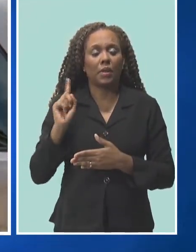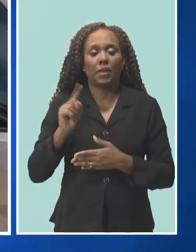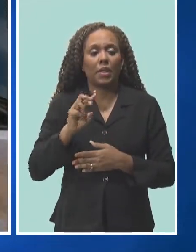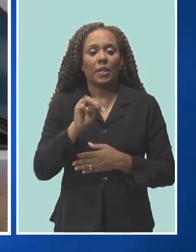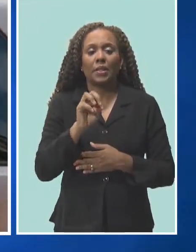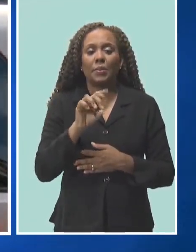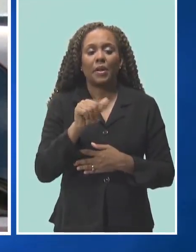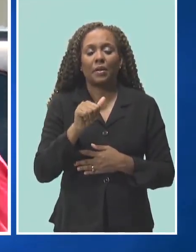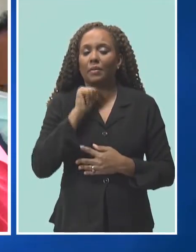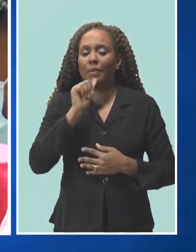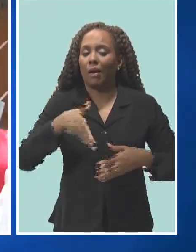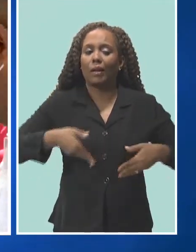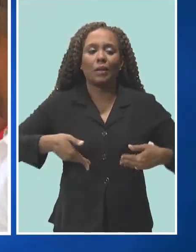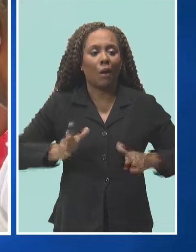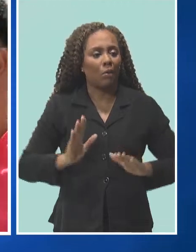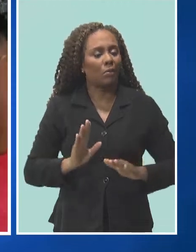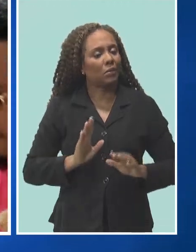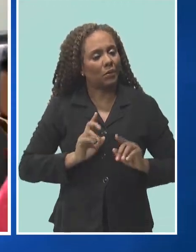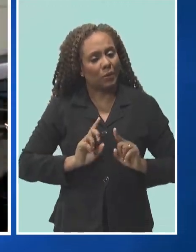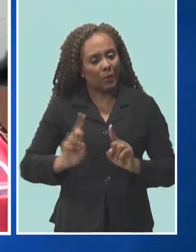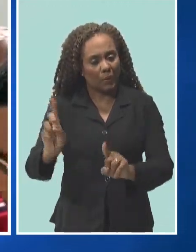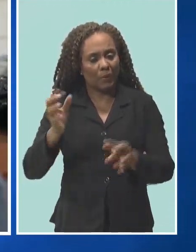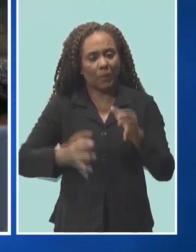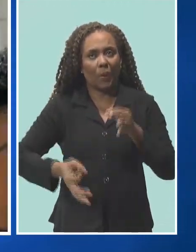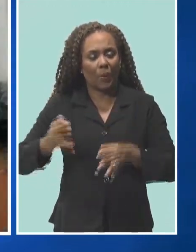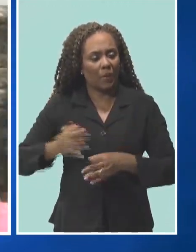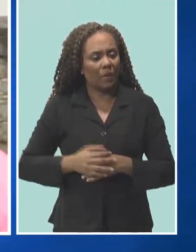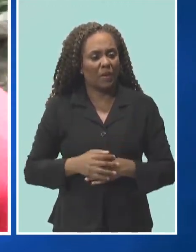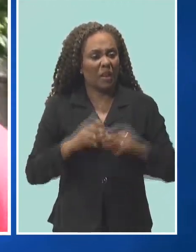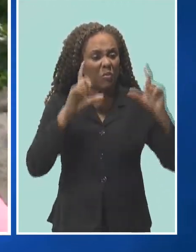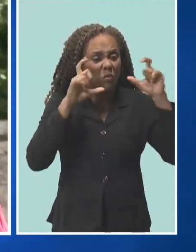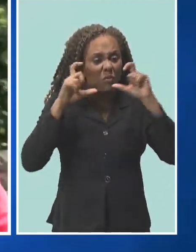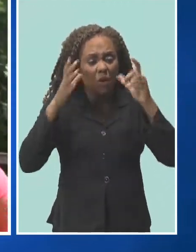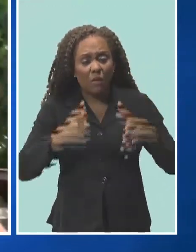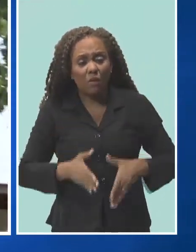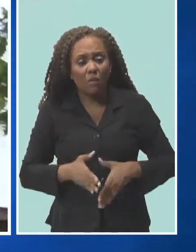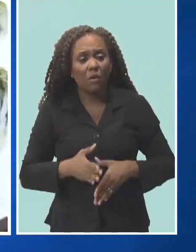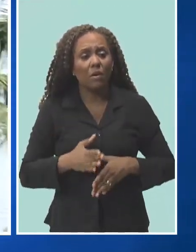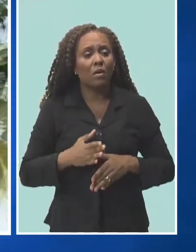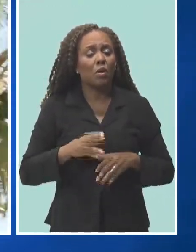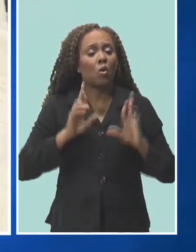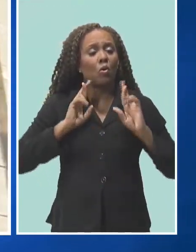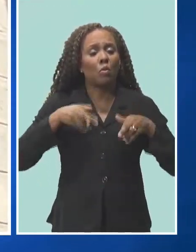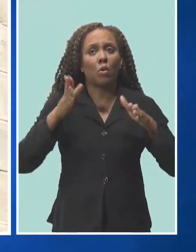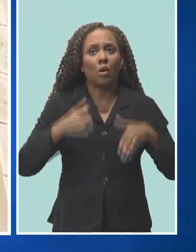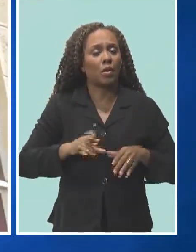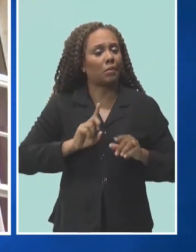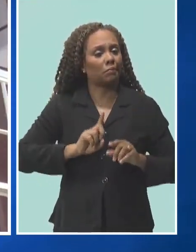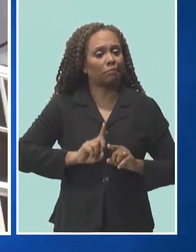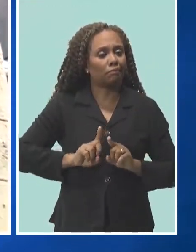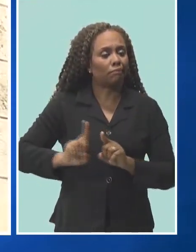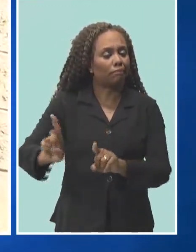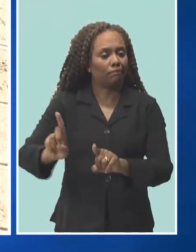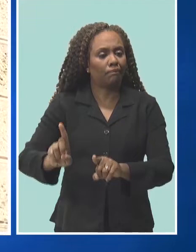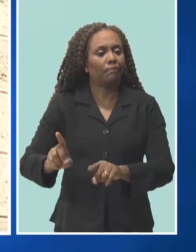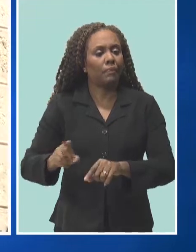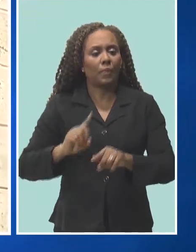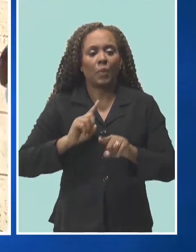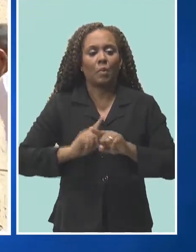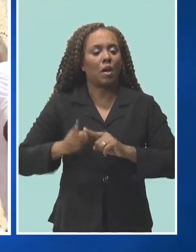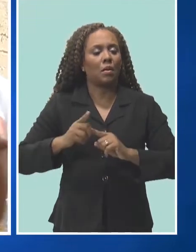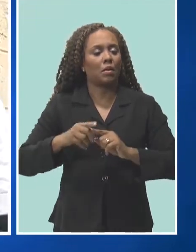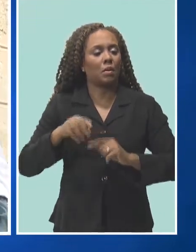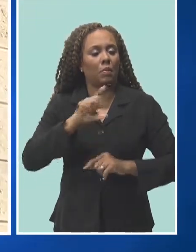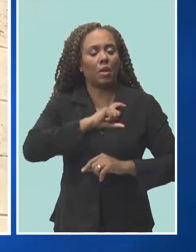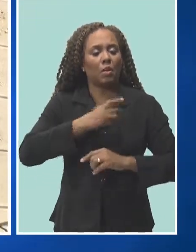Joseph, has expressed deep concern that reporters and photographers who went to the District A Magistrates Court to execute their duties were